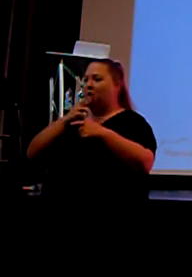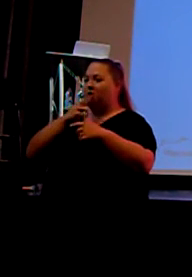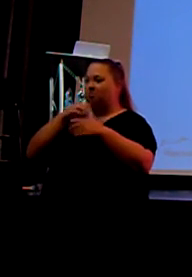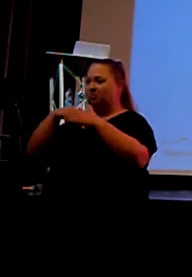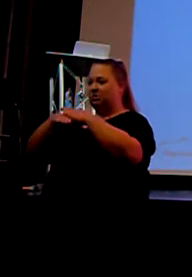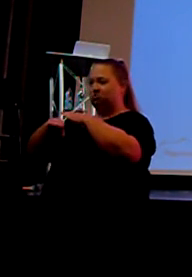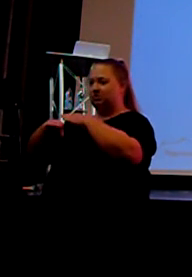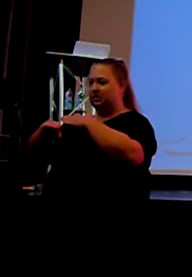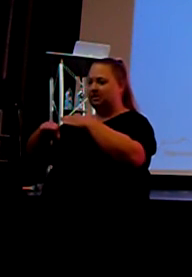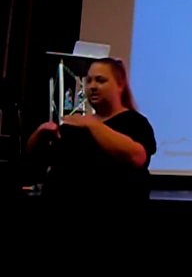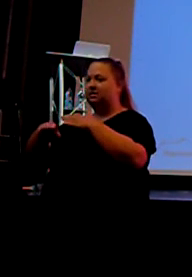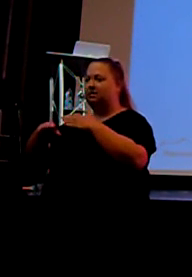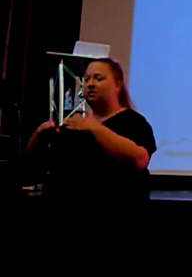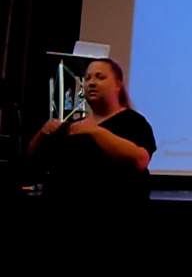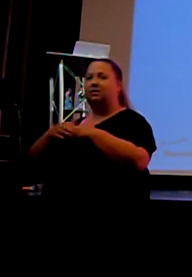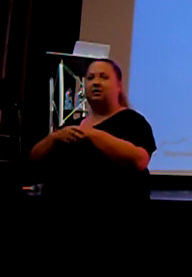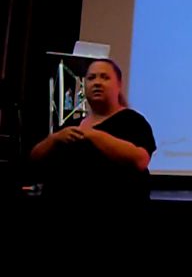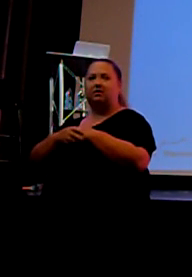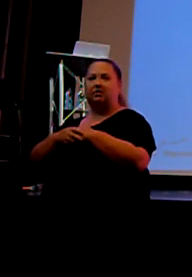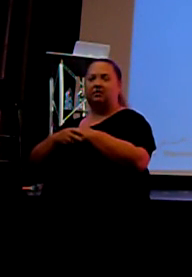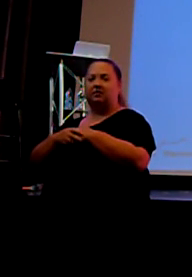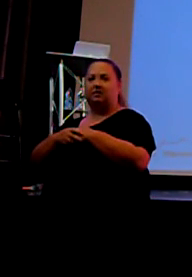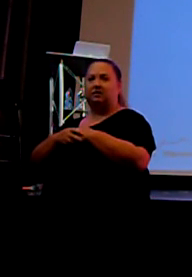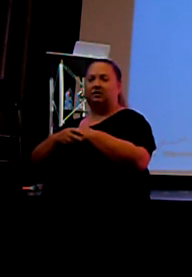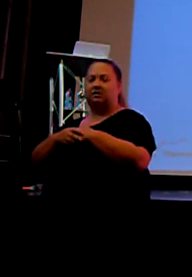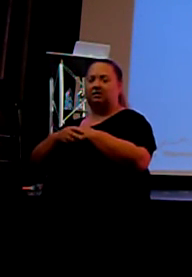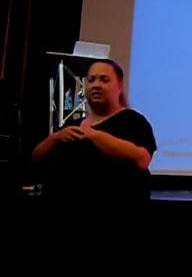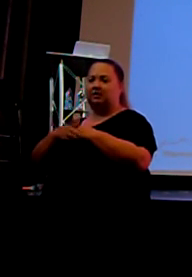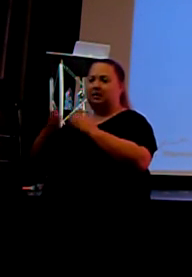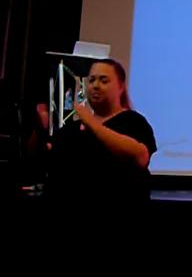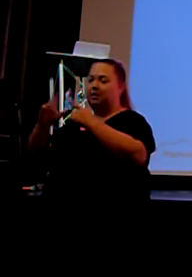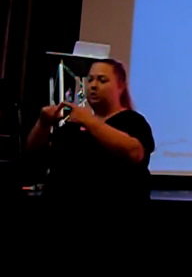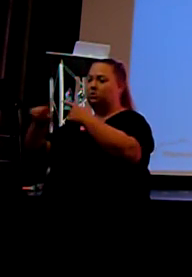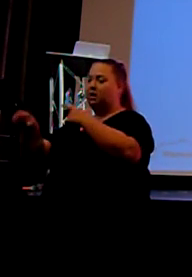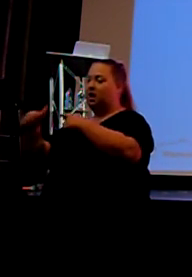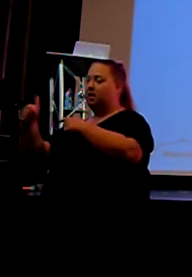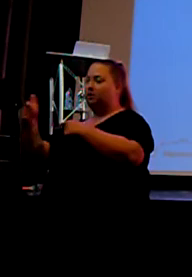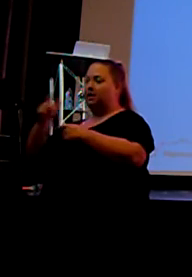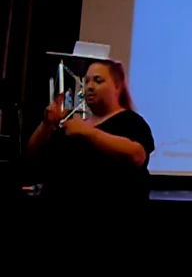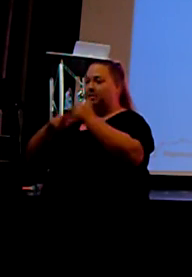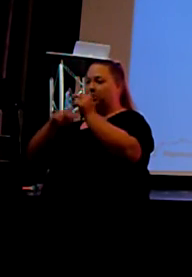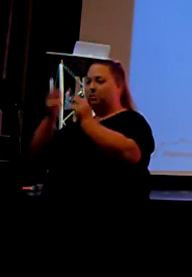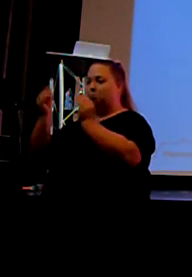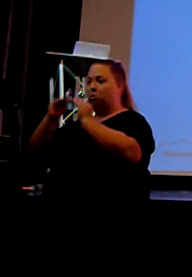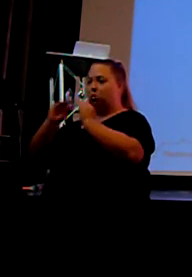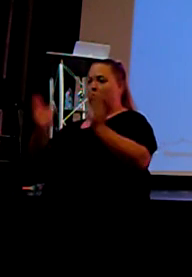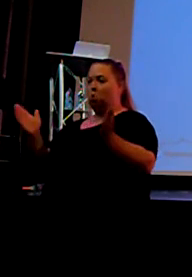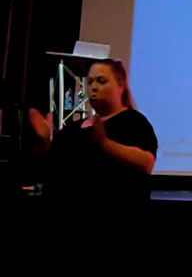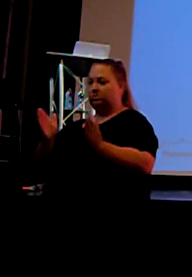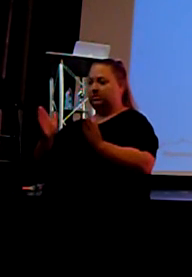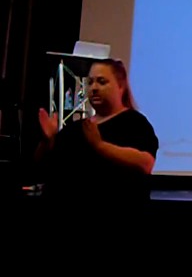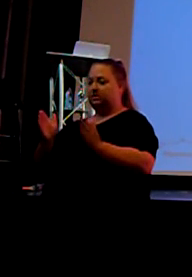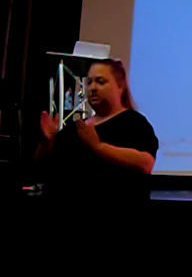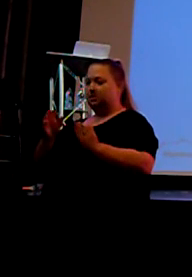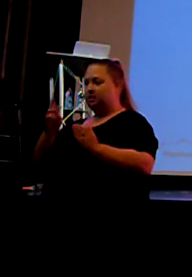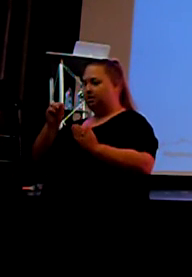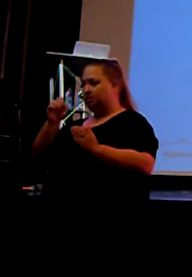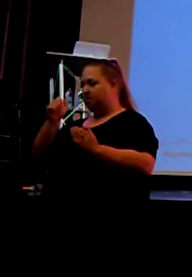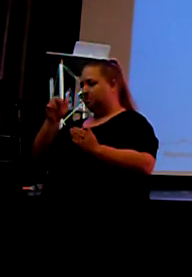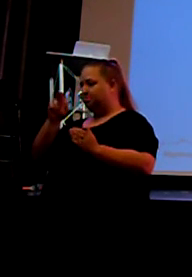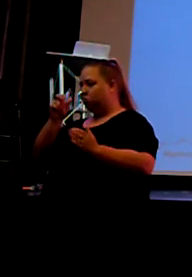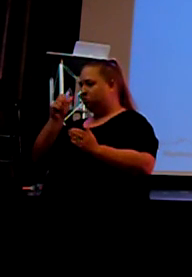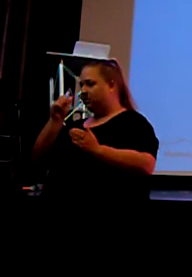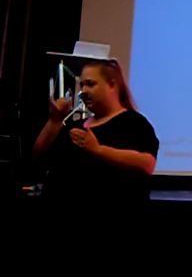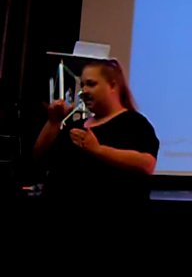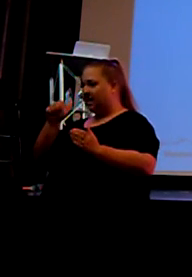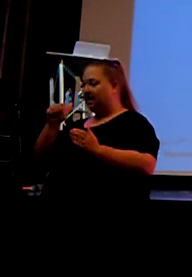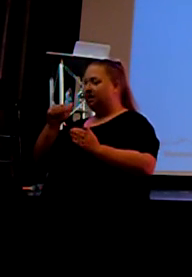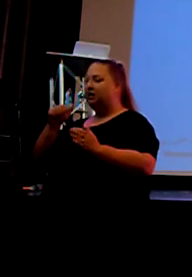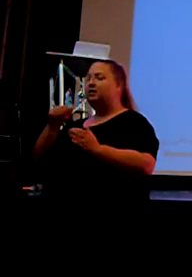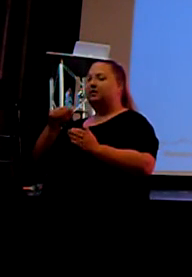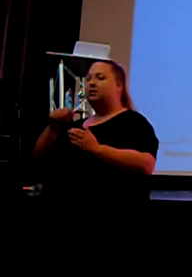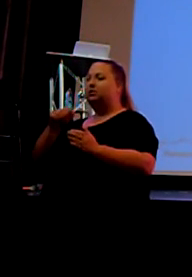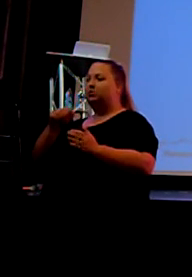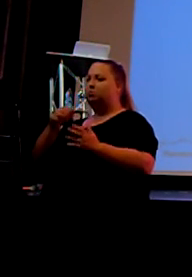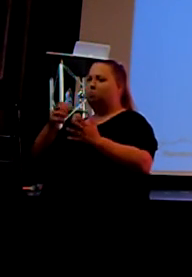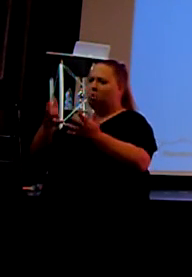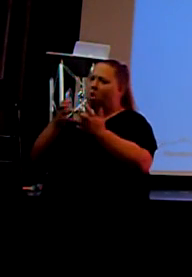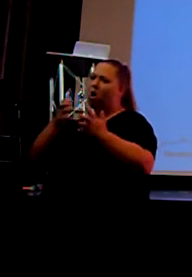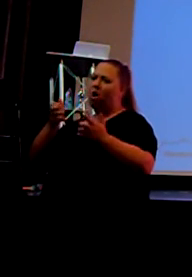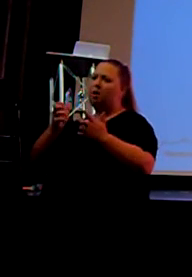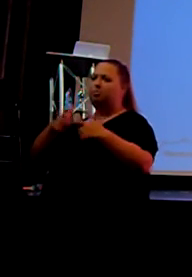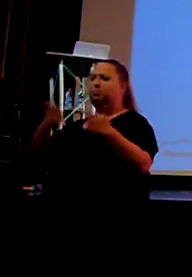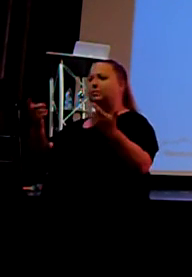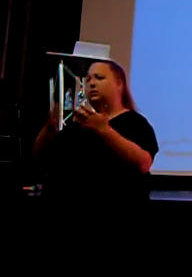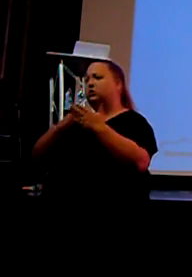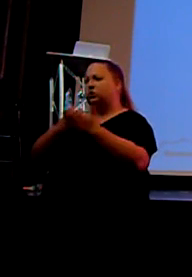more closed for whatever reason. But Marseille is very proactive of wanting to have big ships and making it